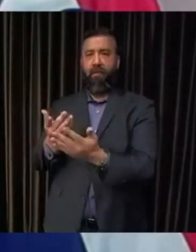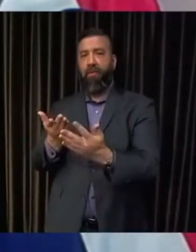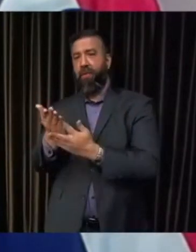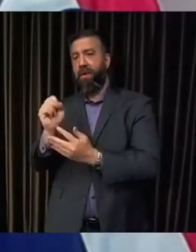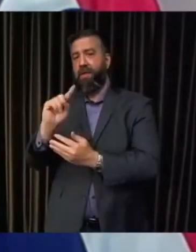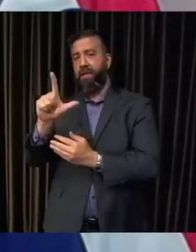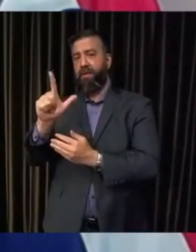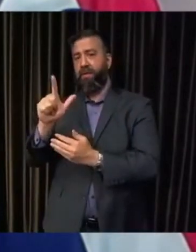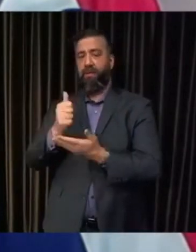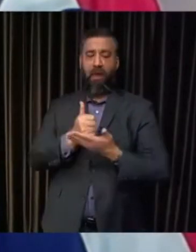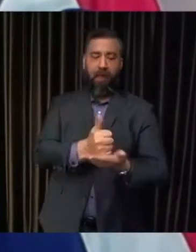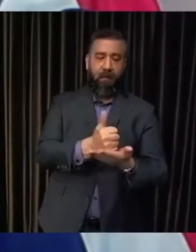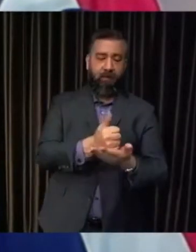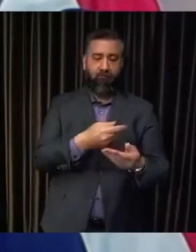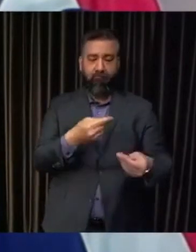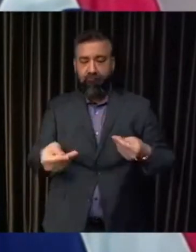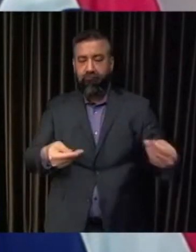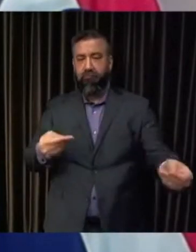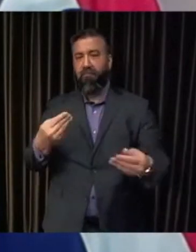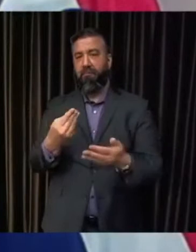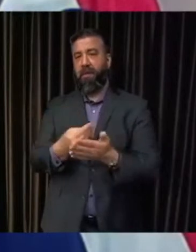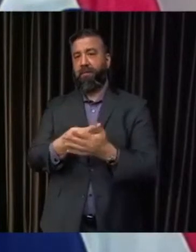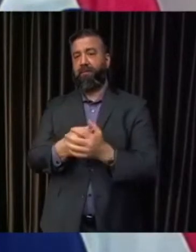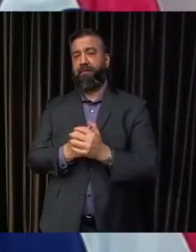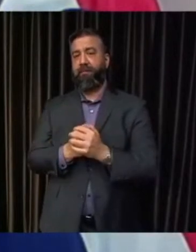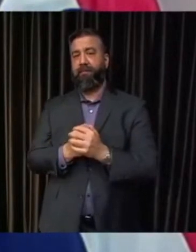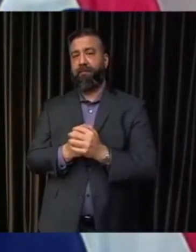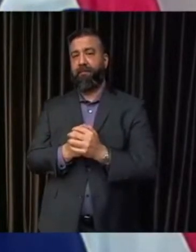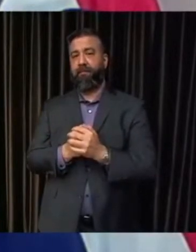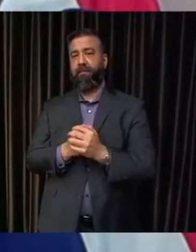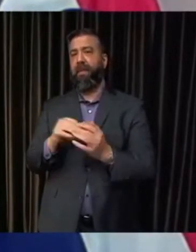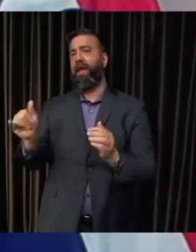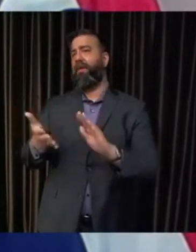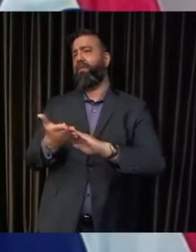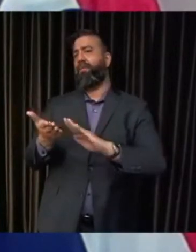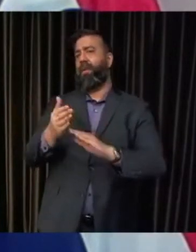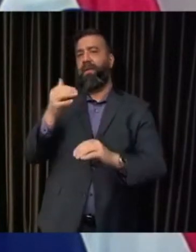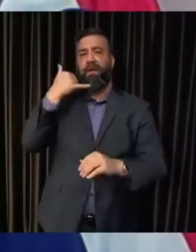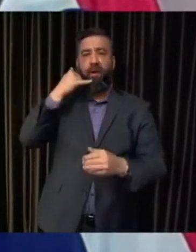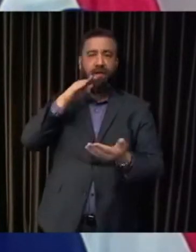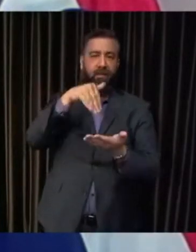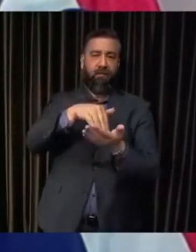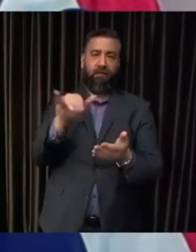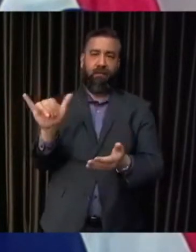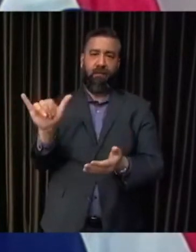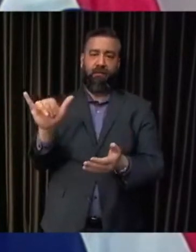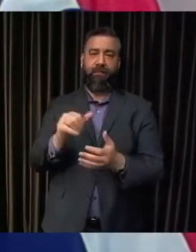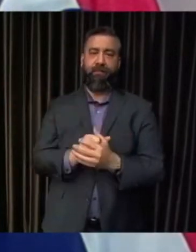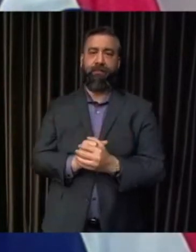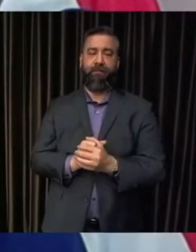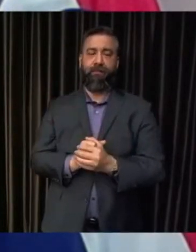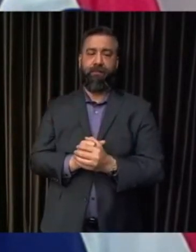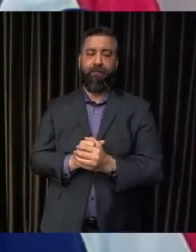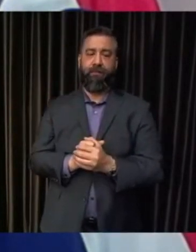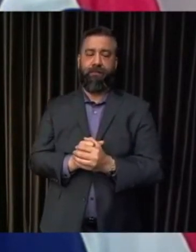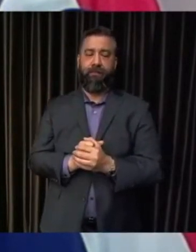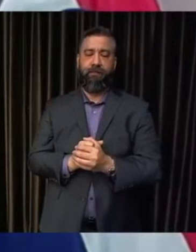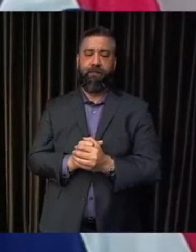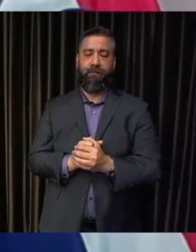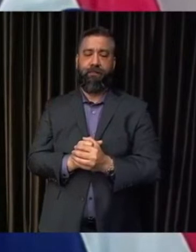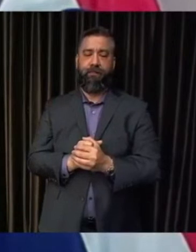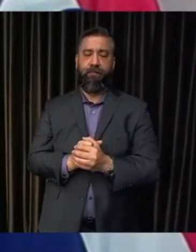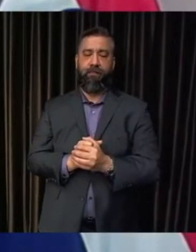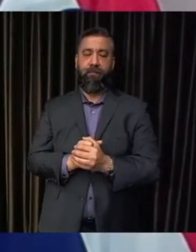administration of the rental assistance program, including running the call center to address questions of residents and landlords.